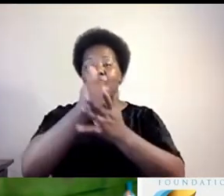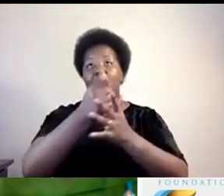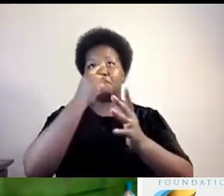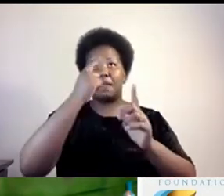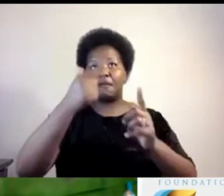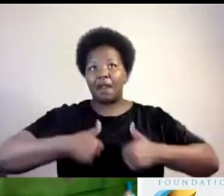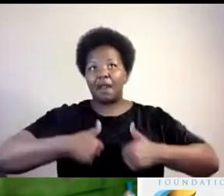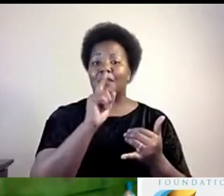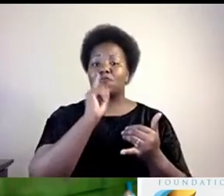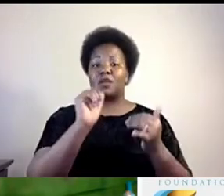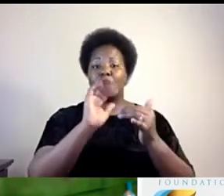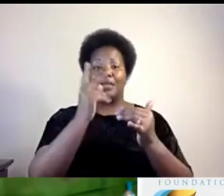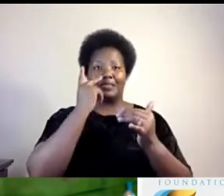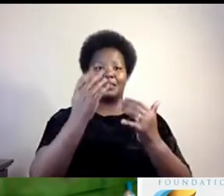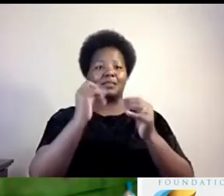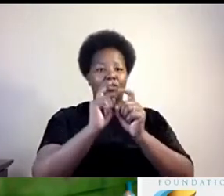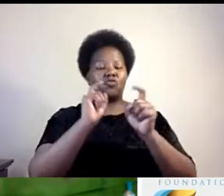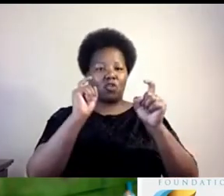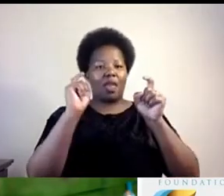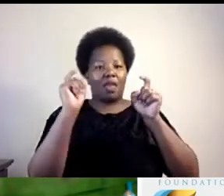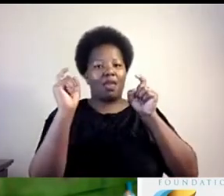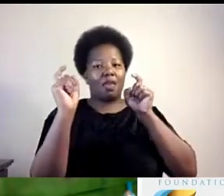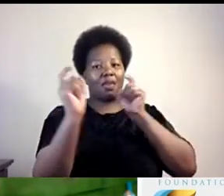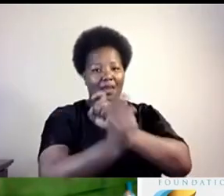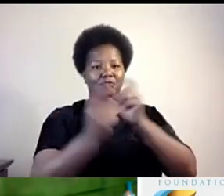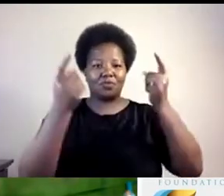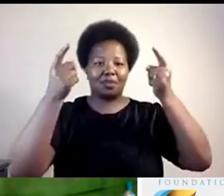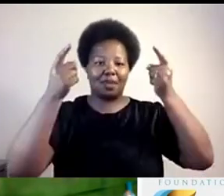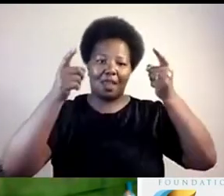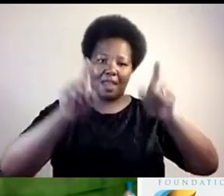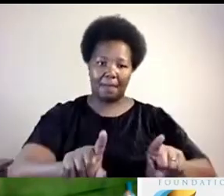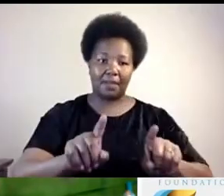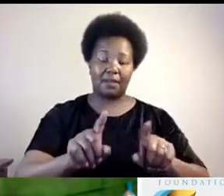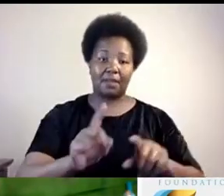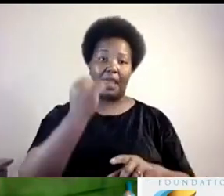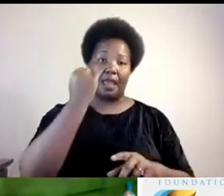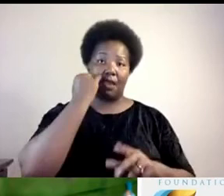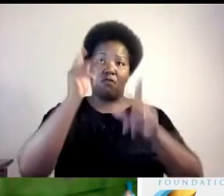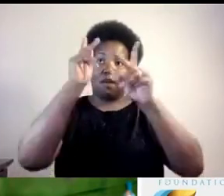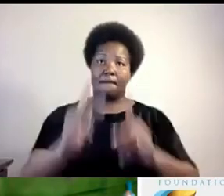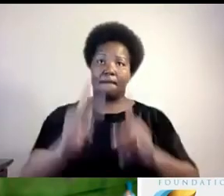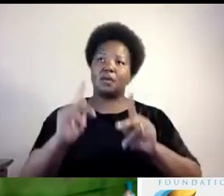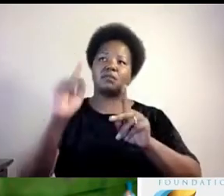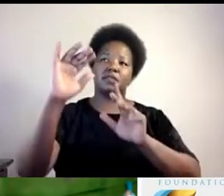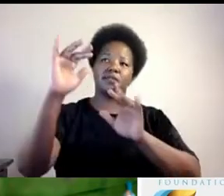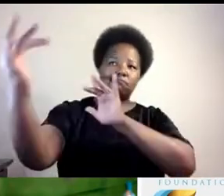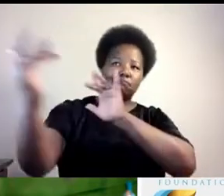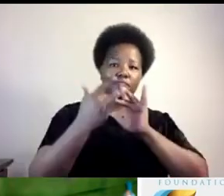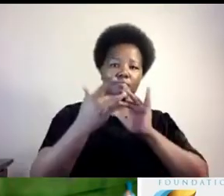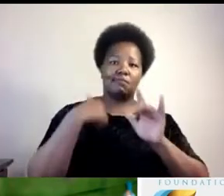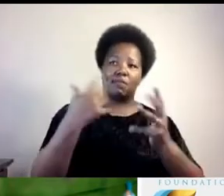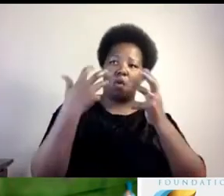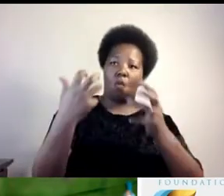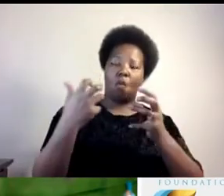life services. That when people come to us and say, I want to purchase this service as if it's an